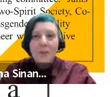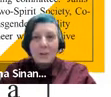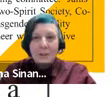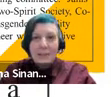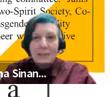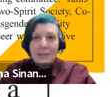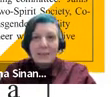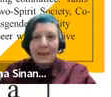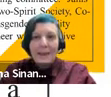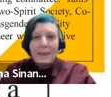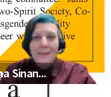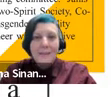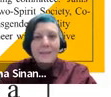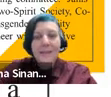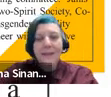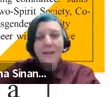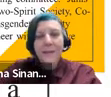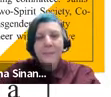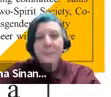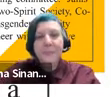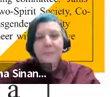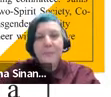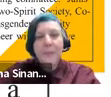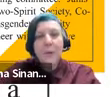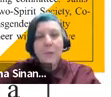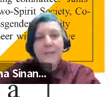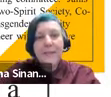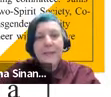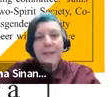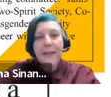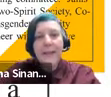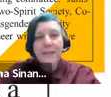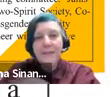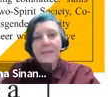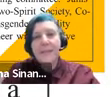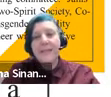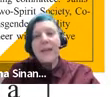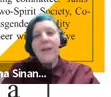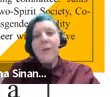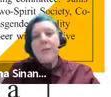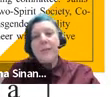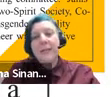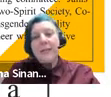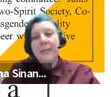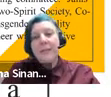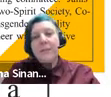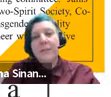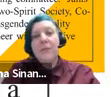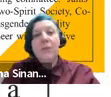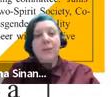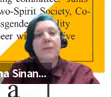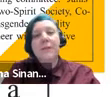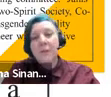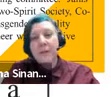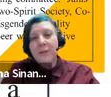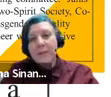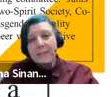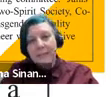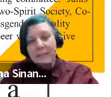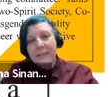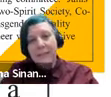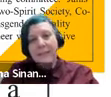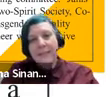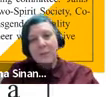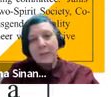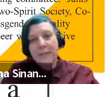and Cherokee, and who is an activist, who is a Dakota and